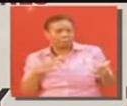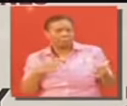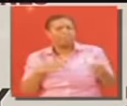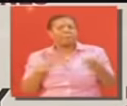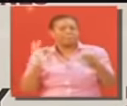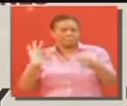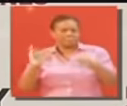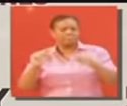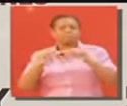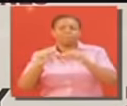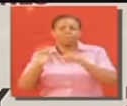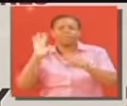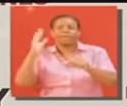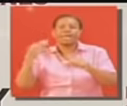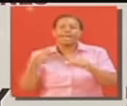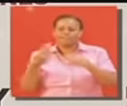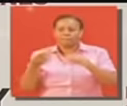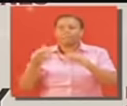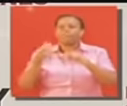testing capacity is